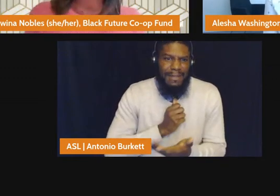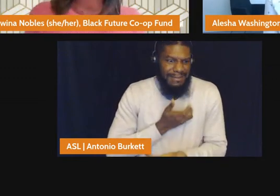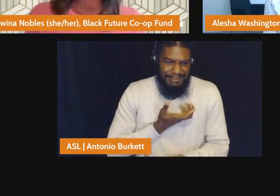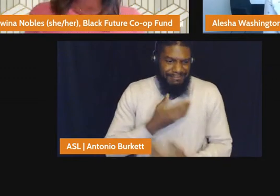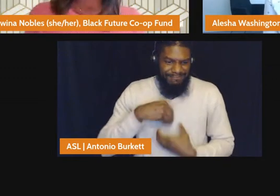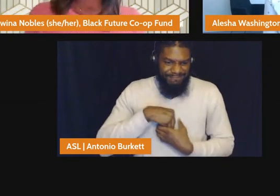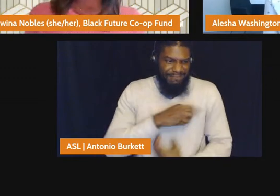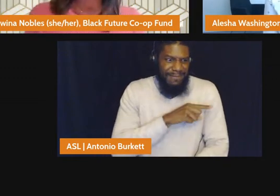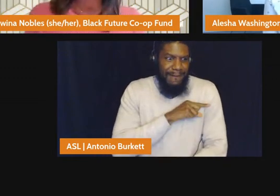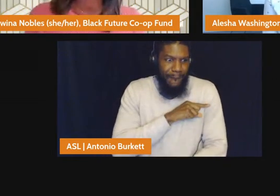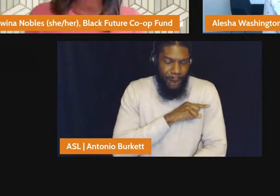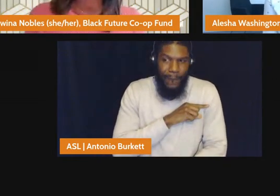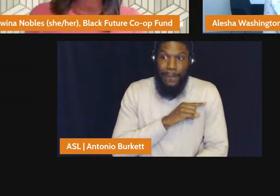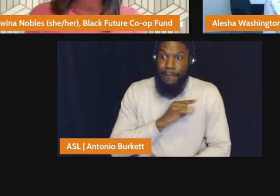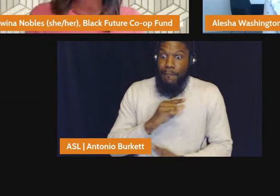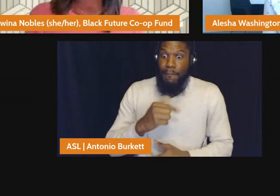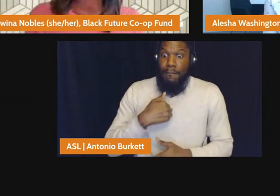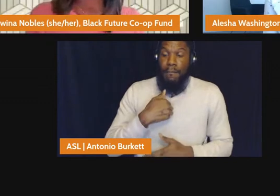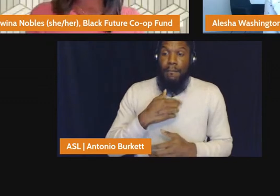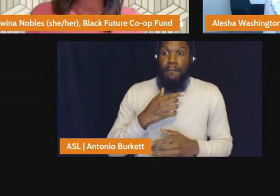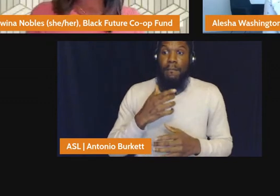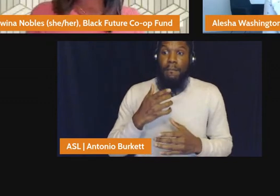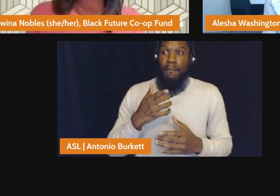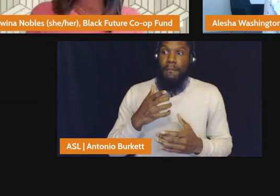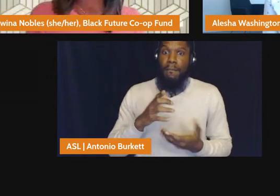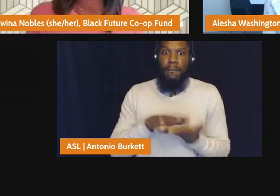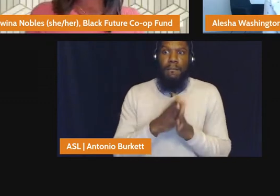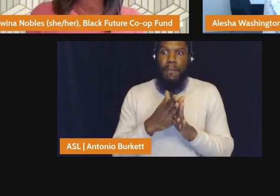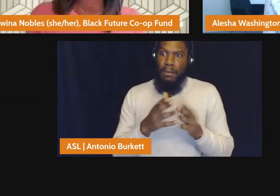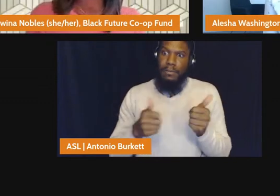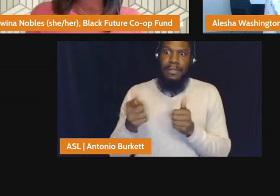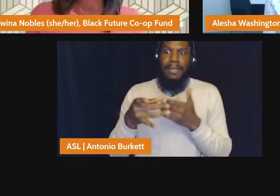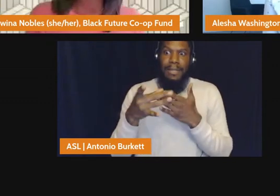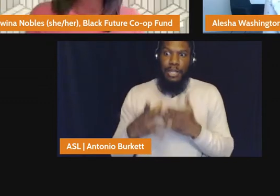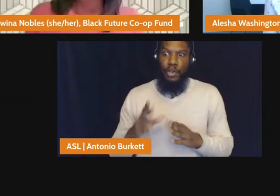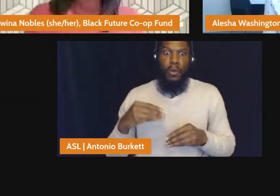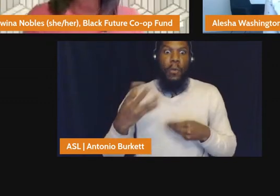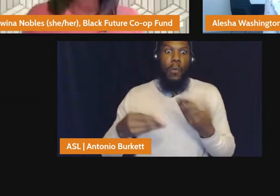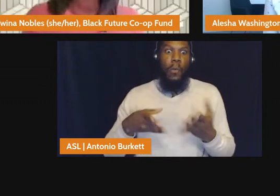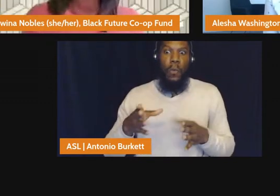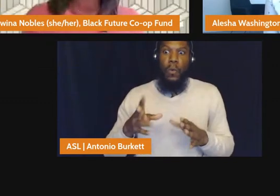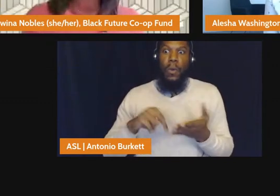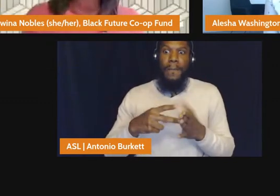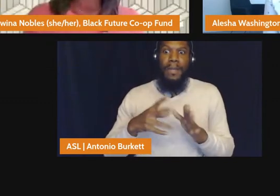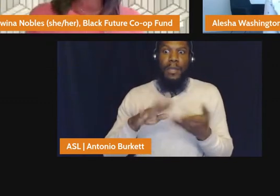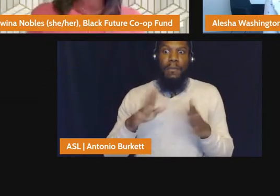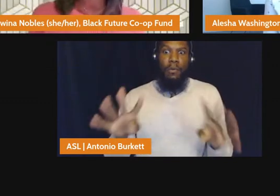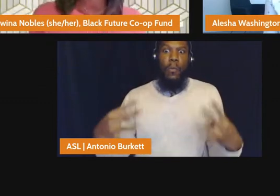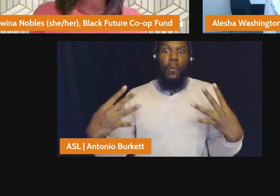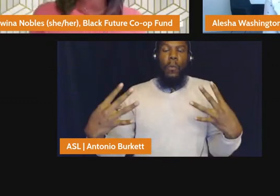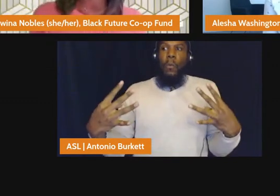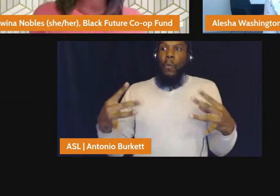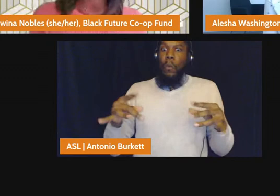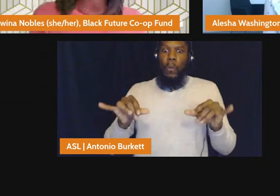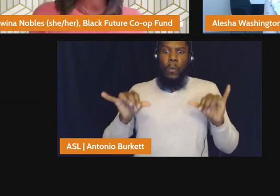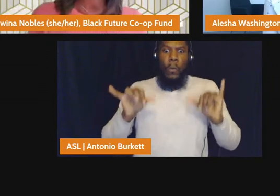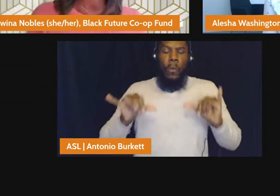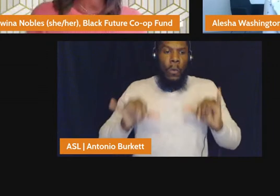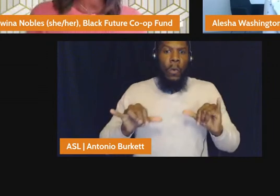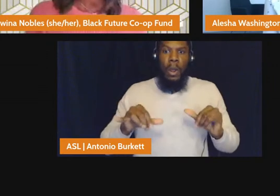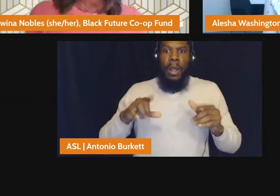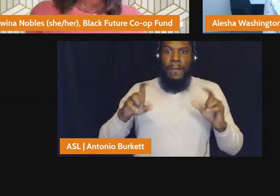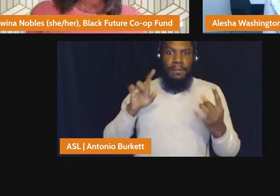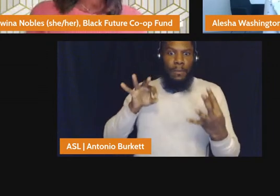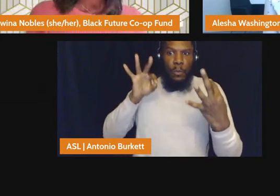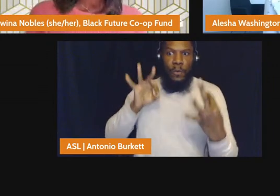in philanthropy and that community is watching and holding me accountable, that I need to hold and manage everything.